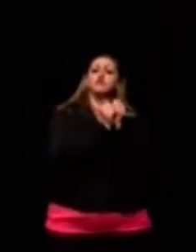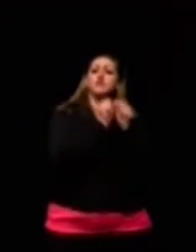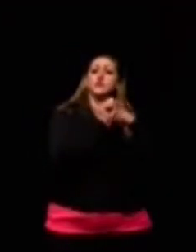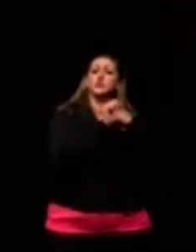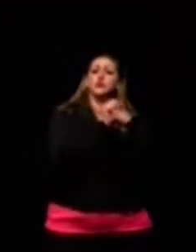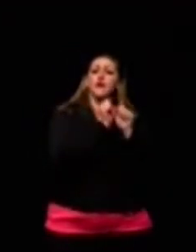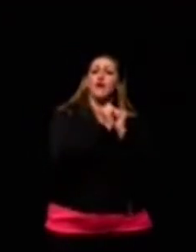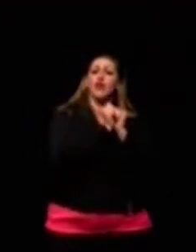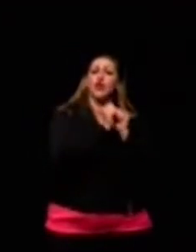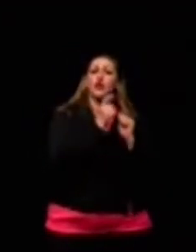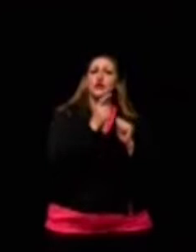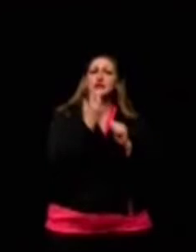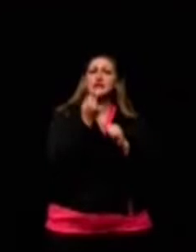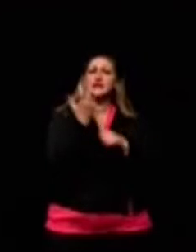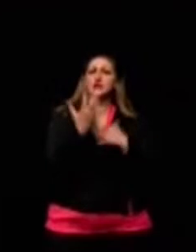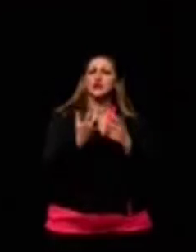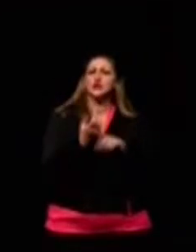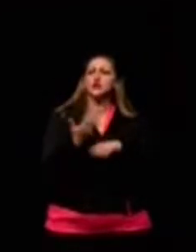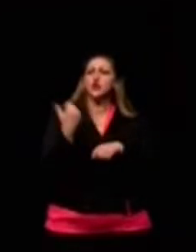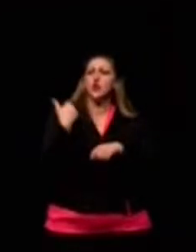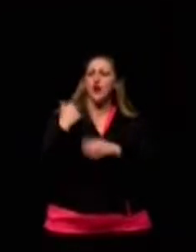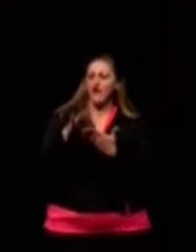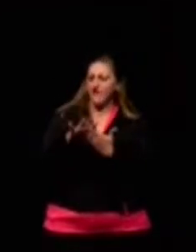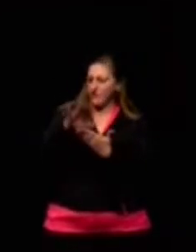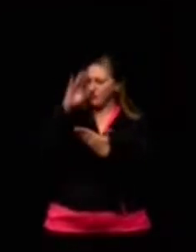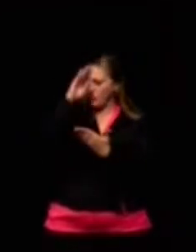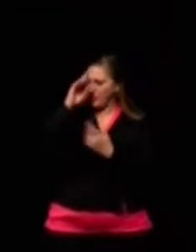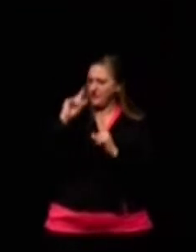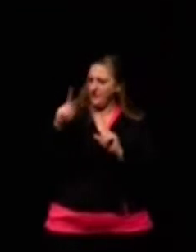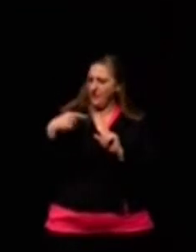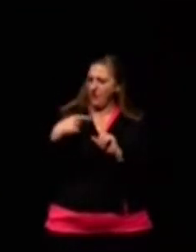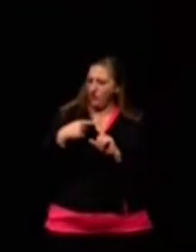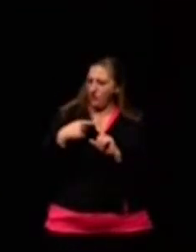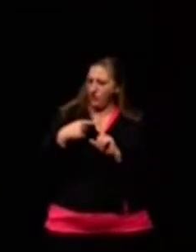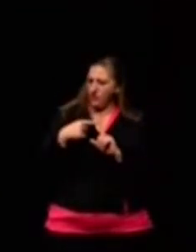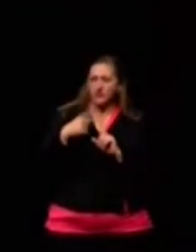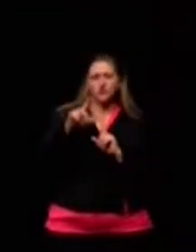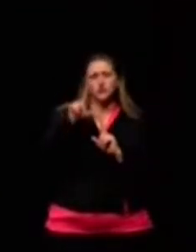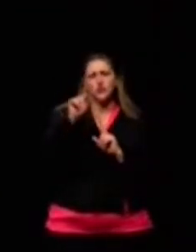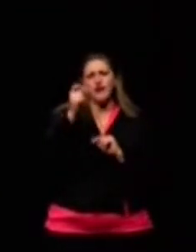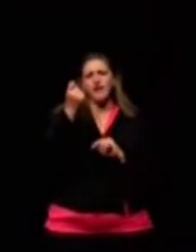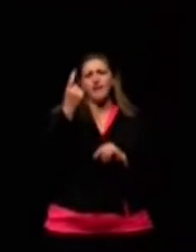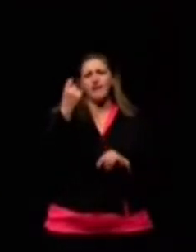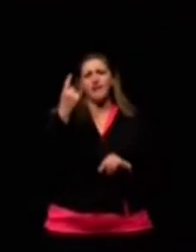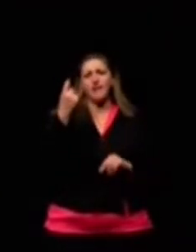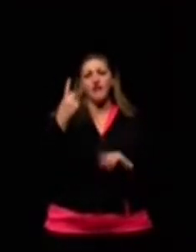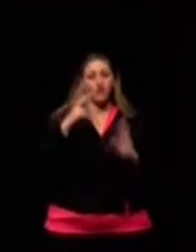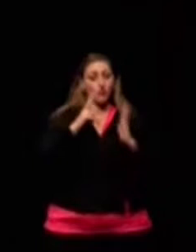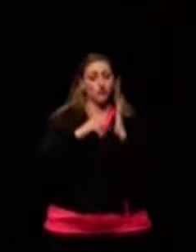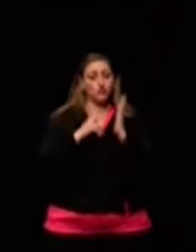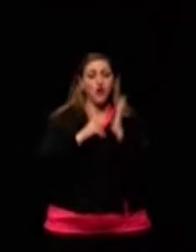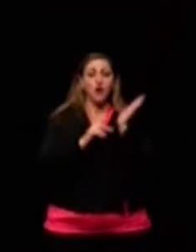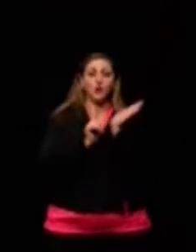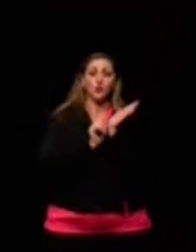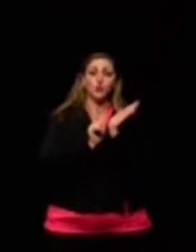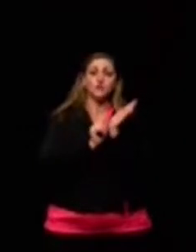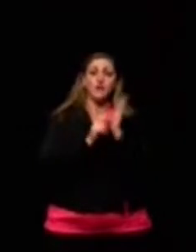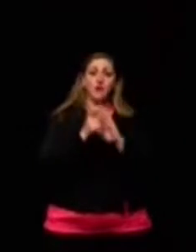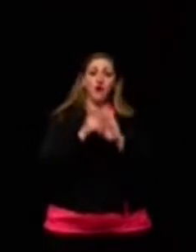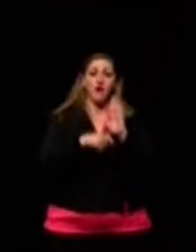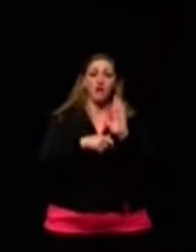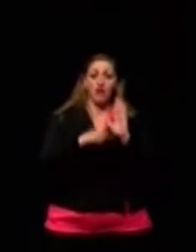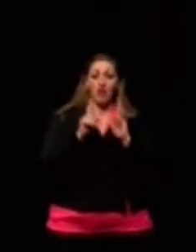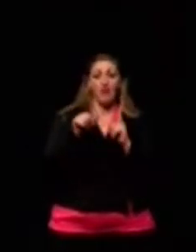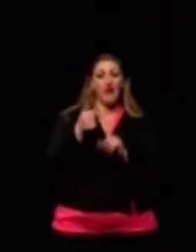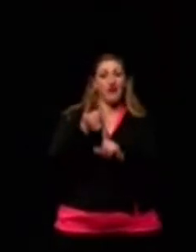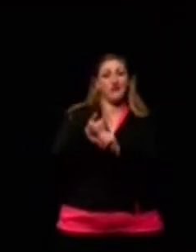ago when I first learned about her back in 2011 when I read a newspaper article